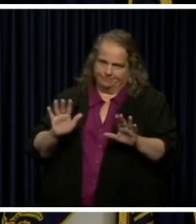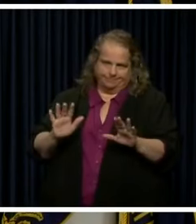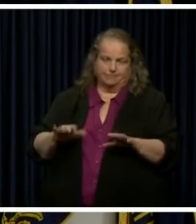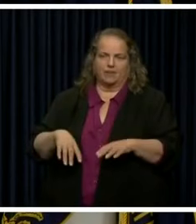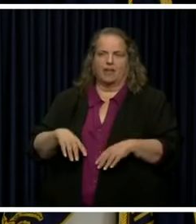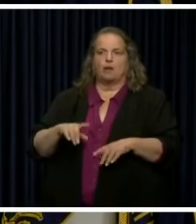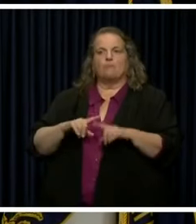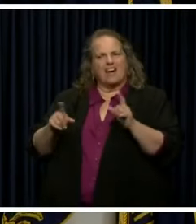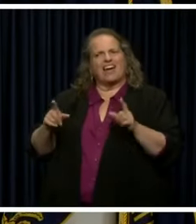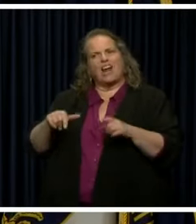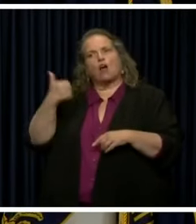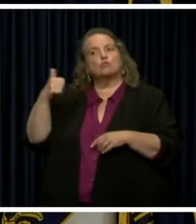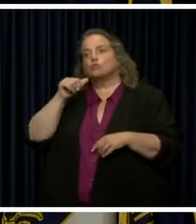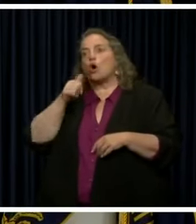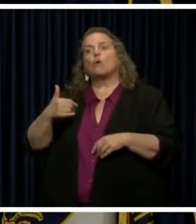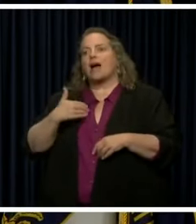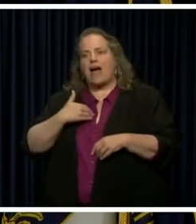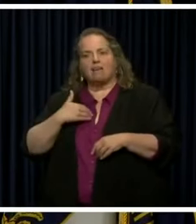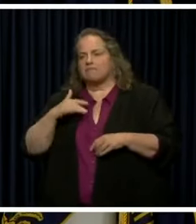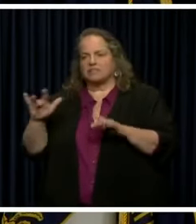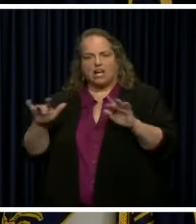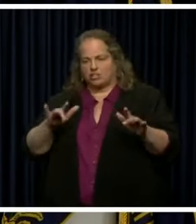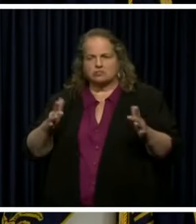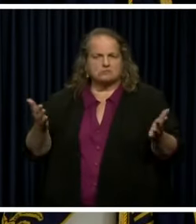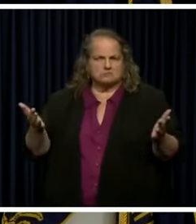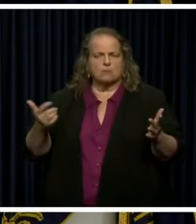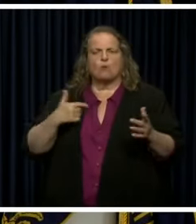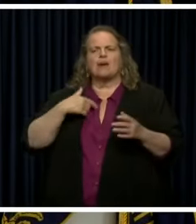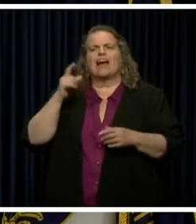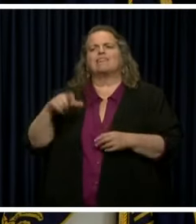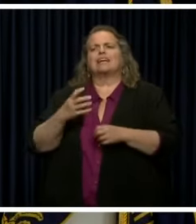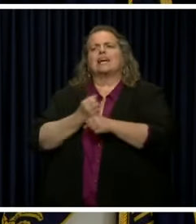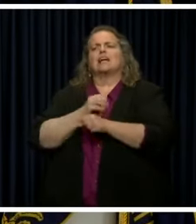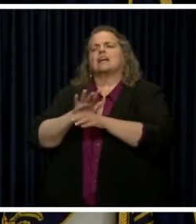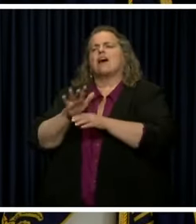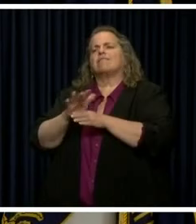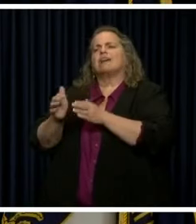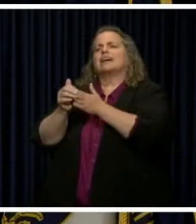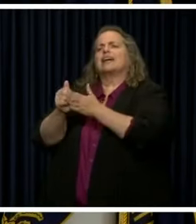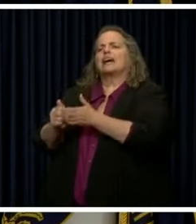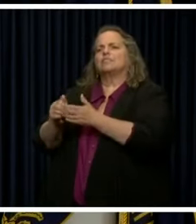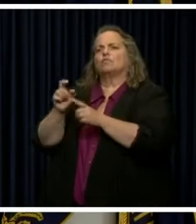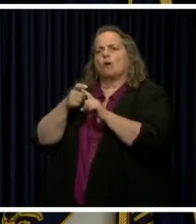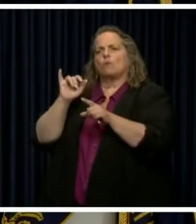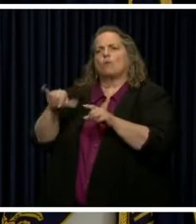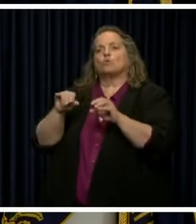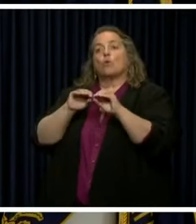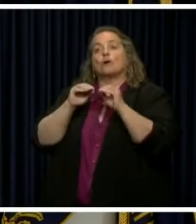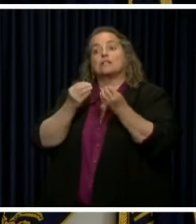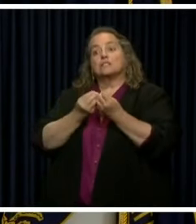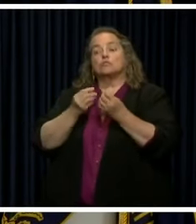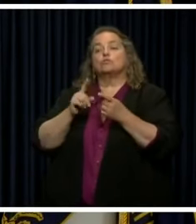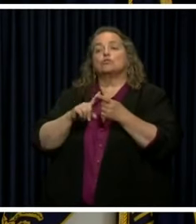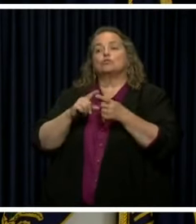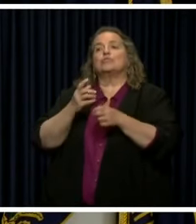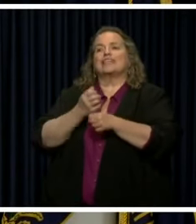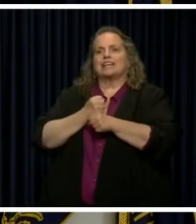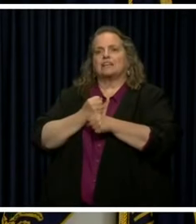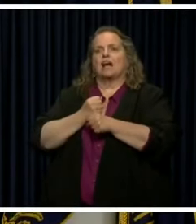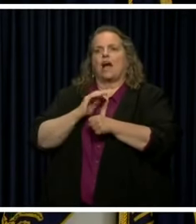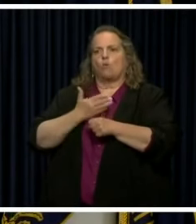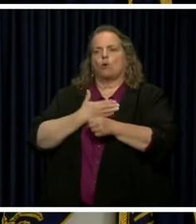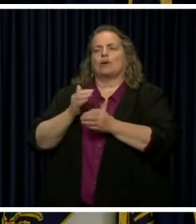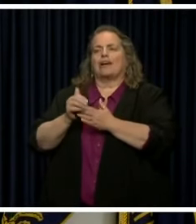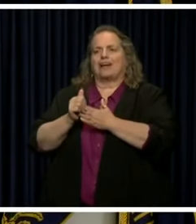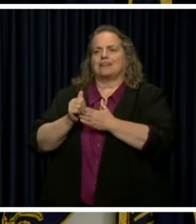those. So wanting to make sure that we get enough guidance from those organizations to get our